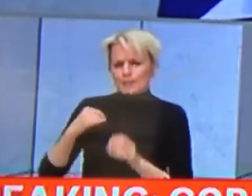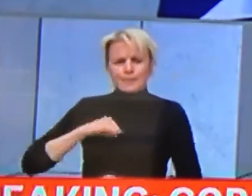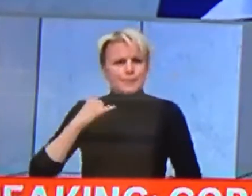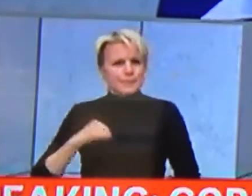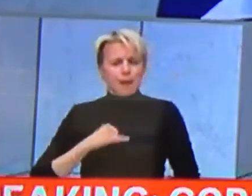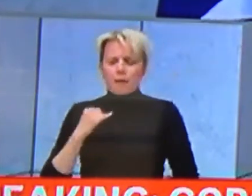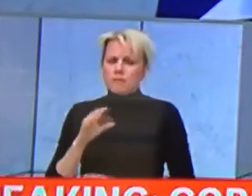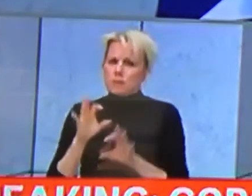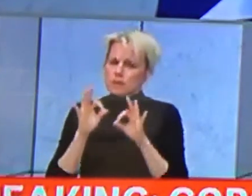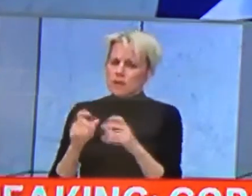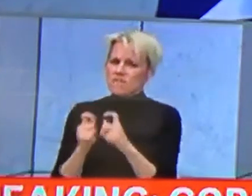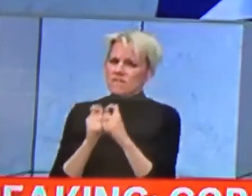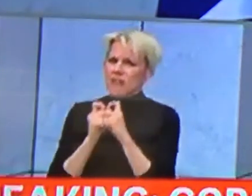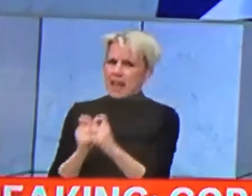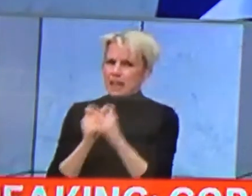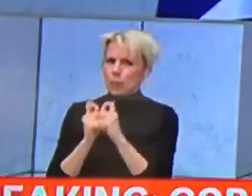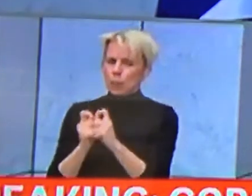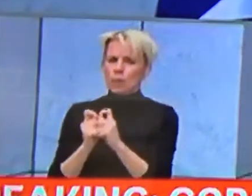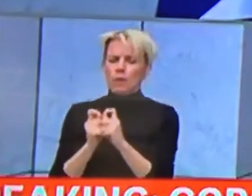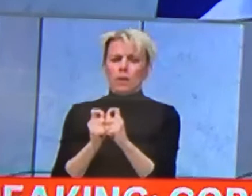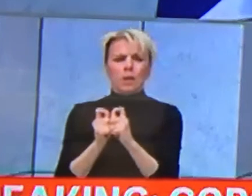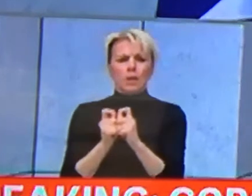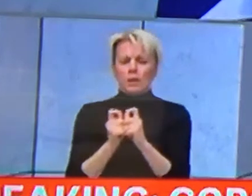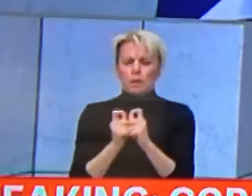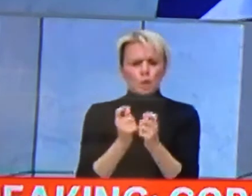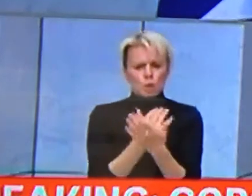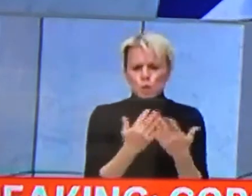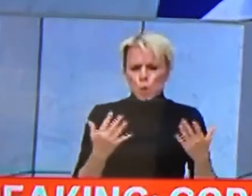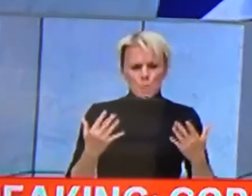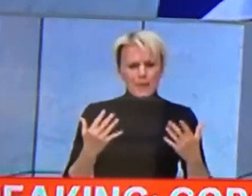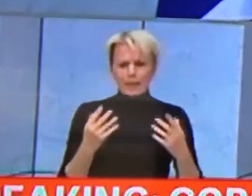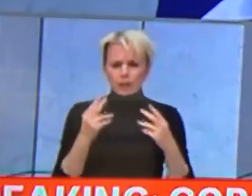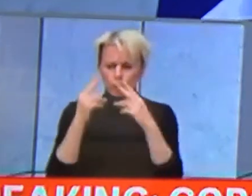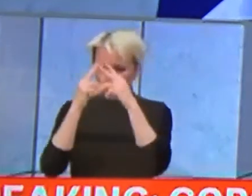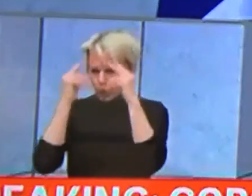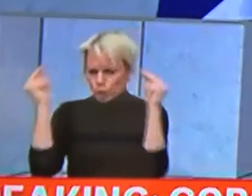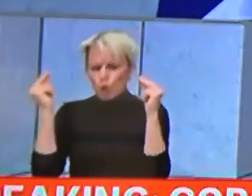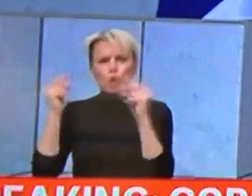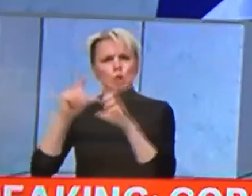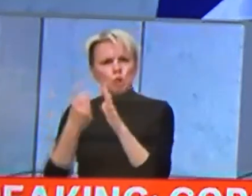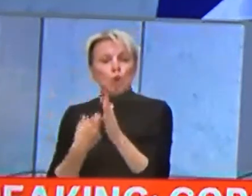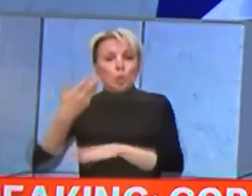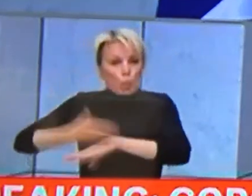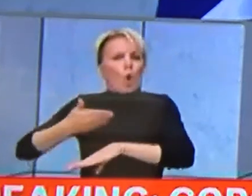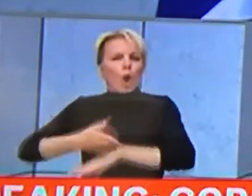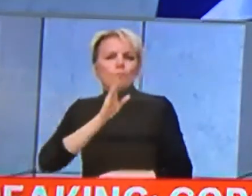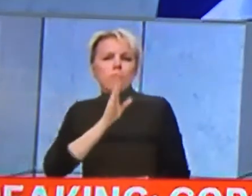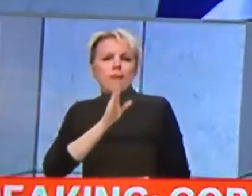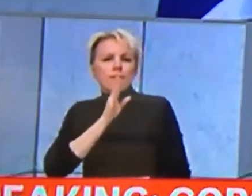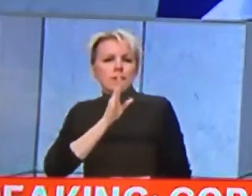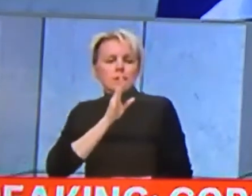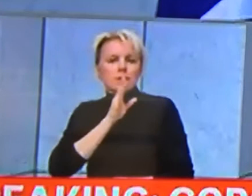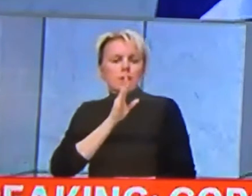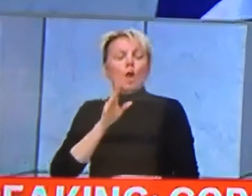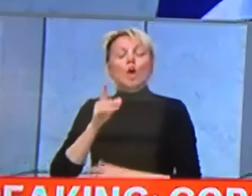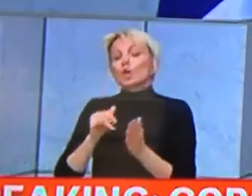intensive care is in the private hospital sector. They provide huge capacity, so they will have a key role in our outbreak, and